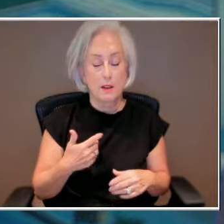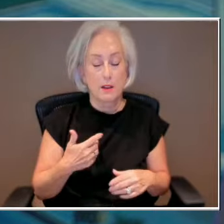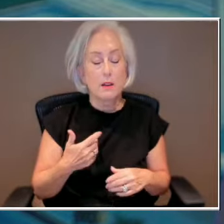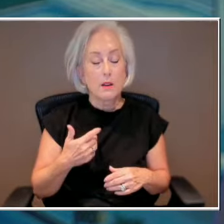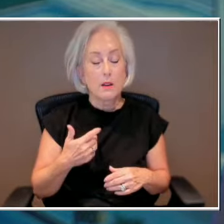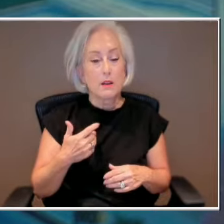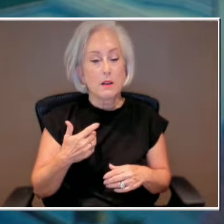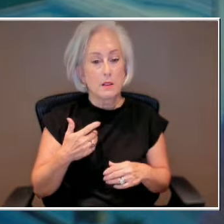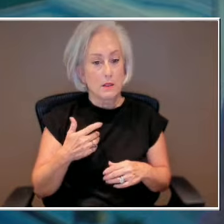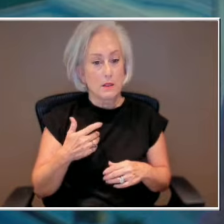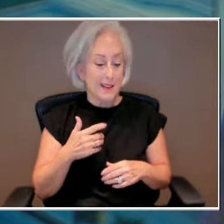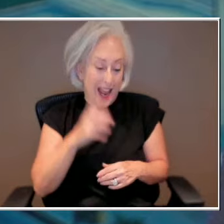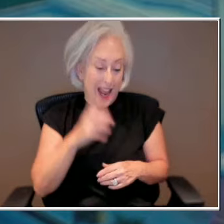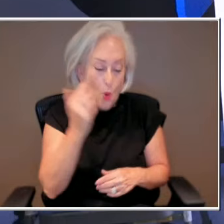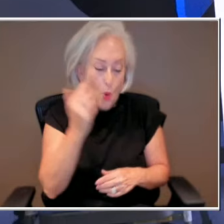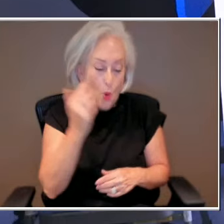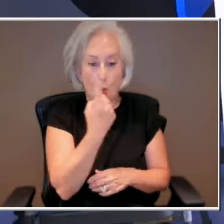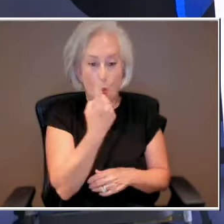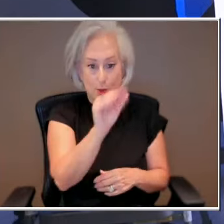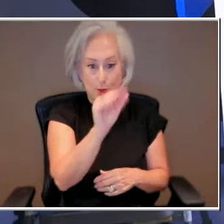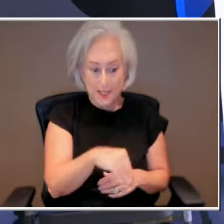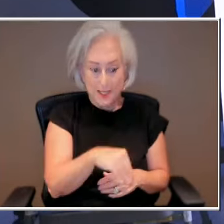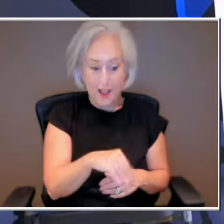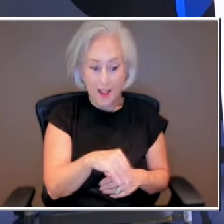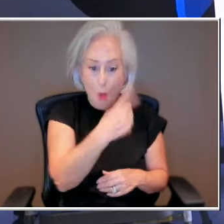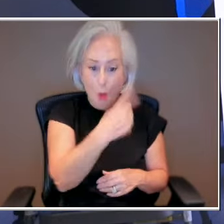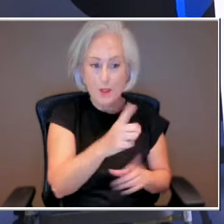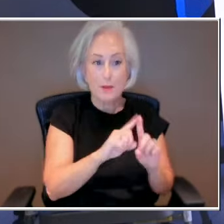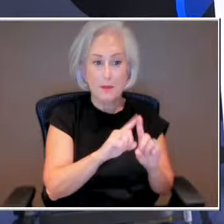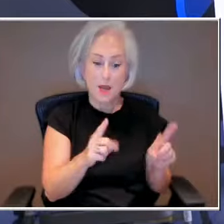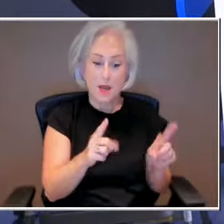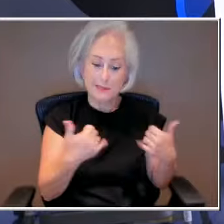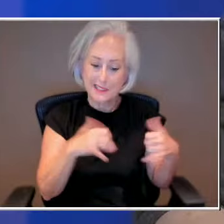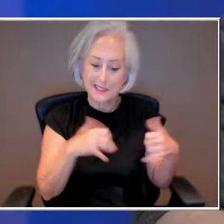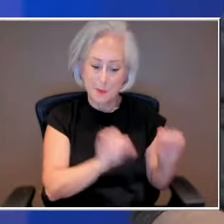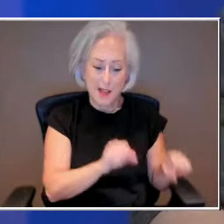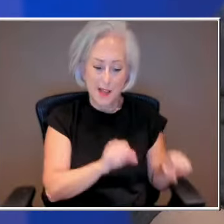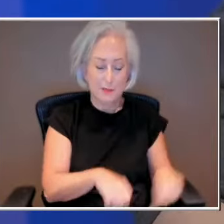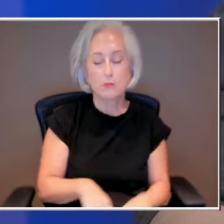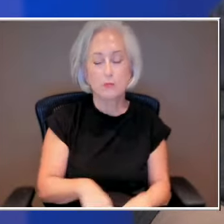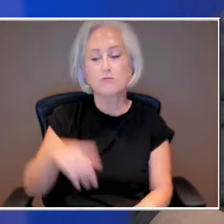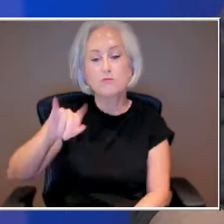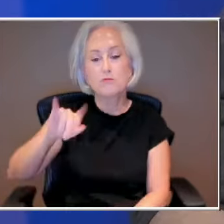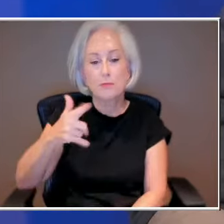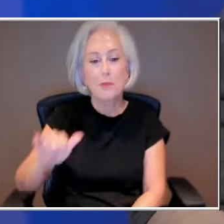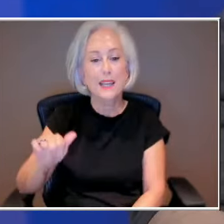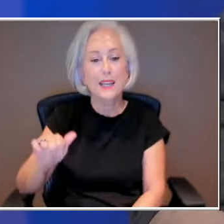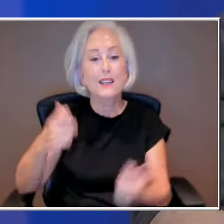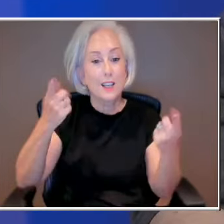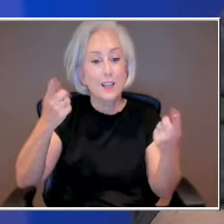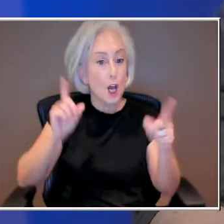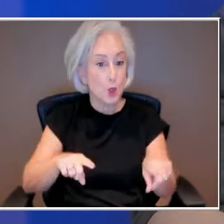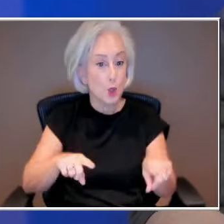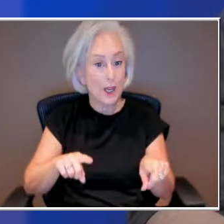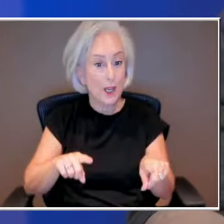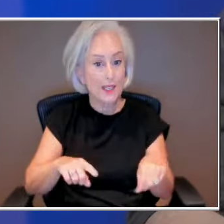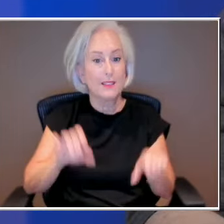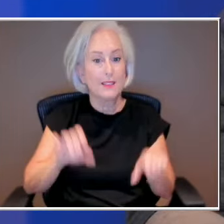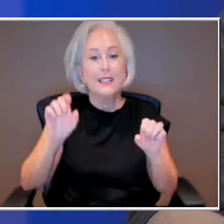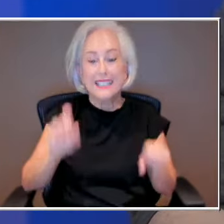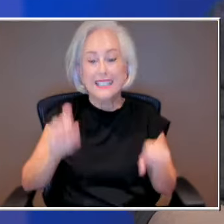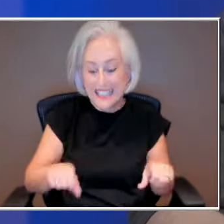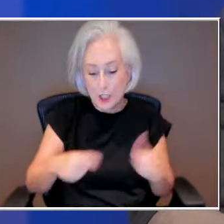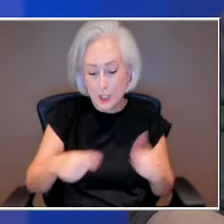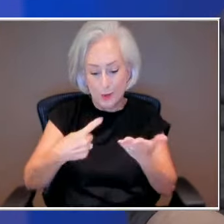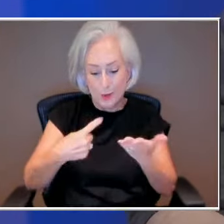1%, it's still possible. Peggy? Yes, totally agree. It needs to be a topic at the dinner table during the